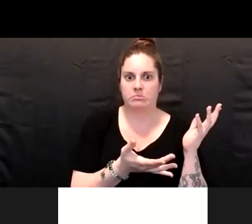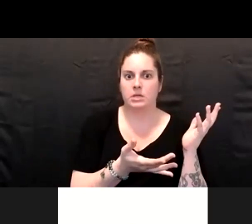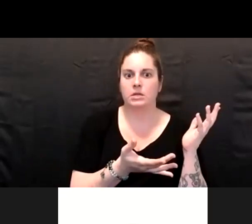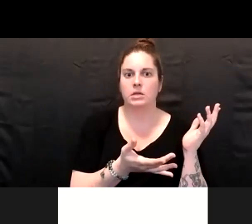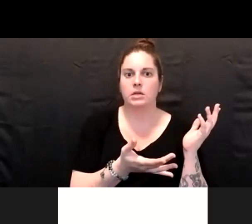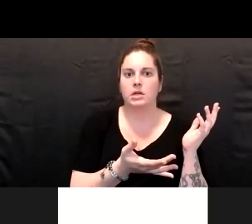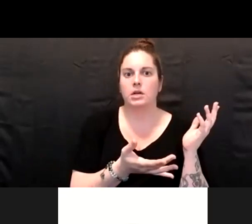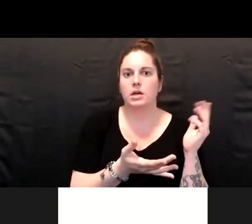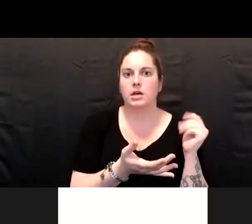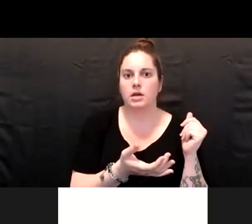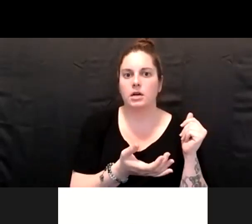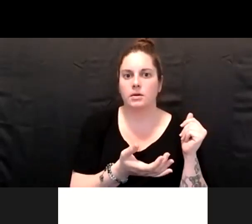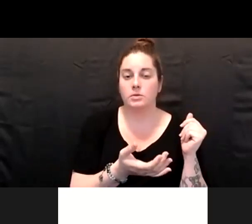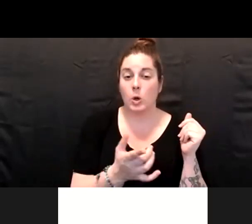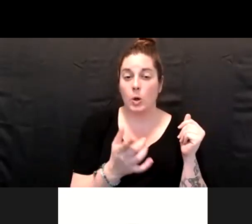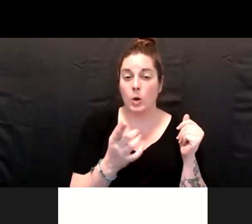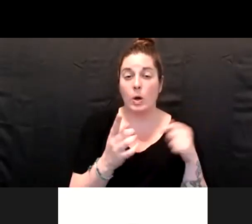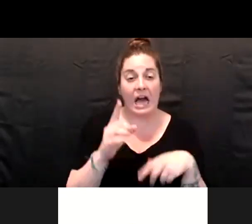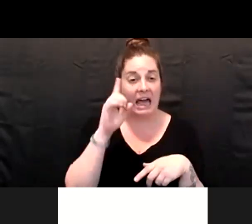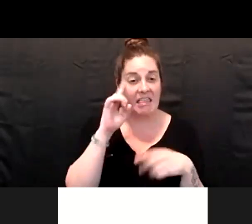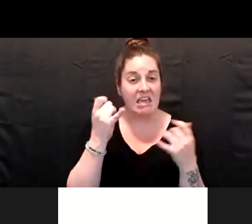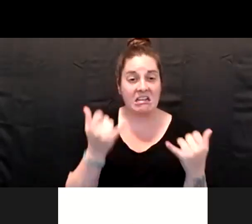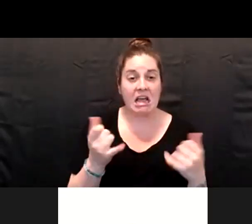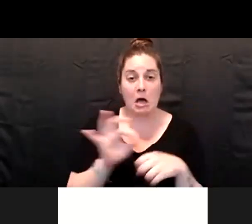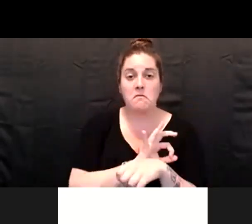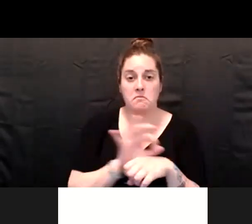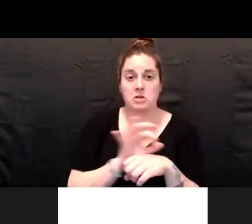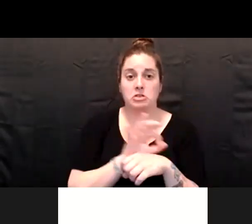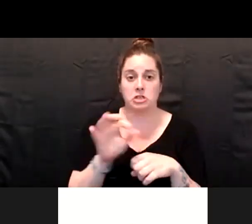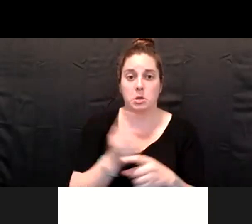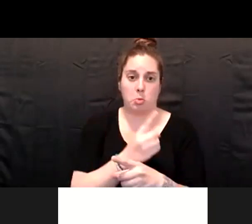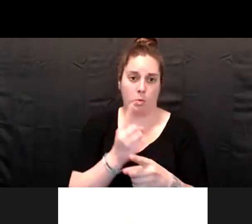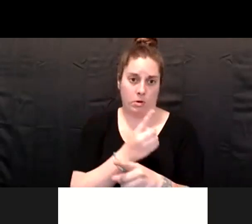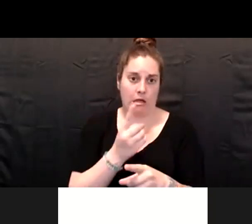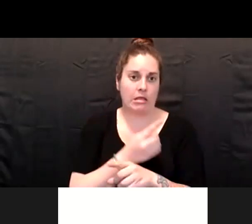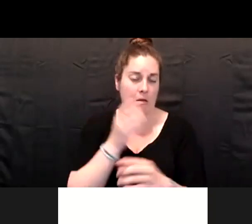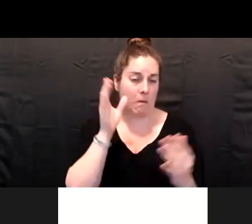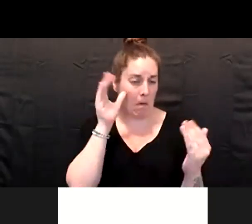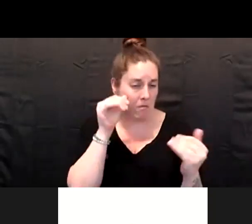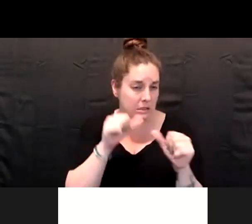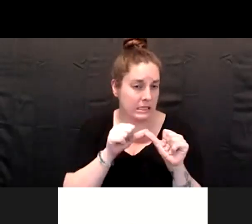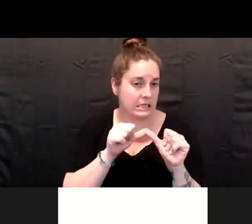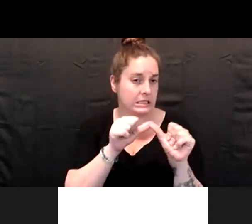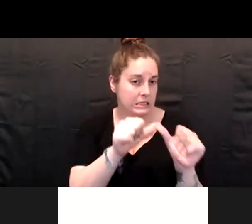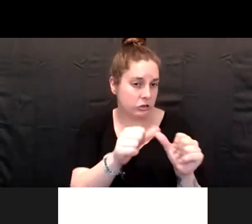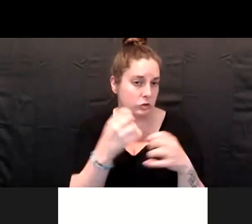so looks like I'm back up and functioning, and hopefully it'll stay that way.